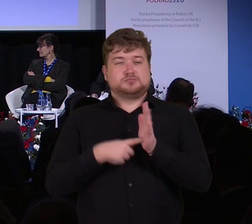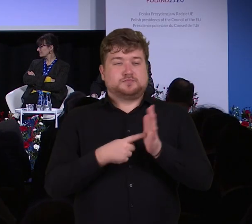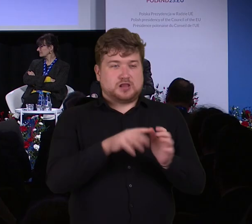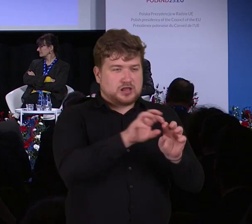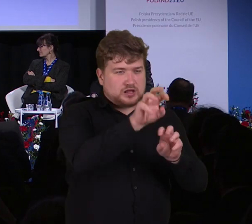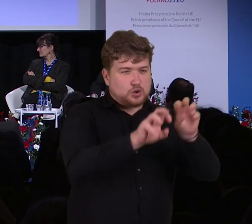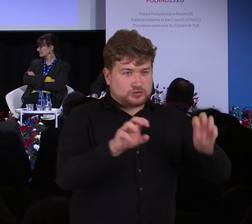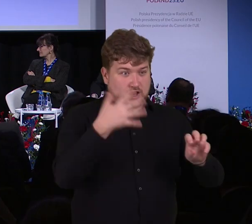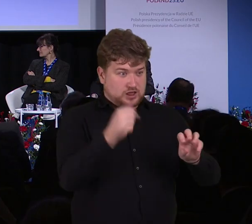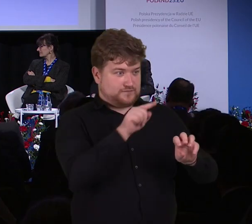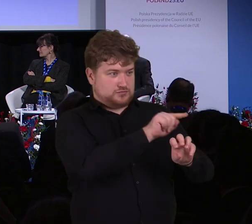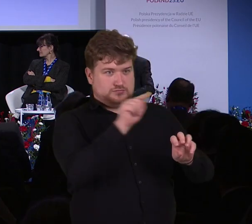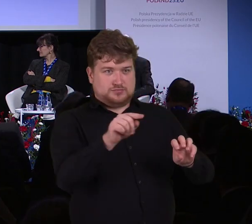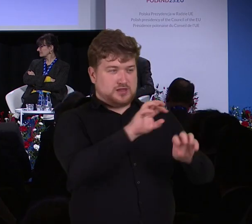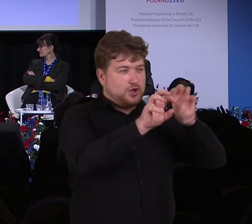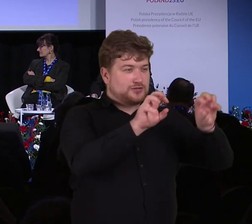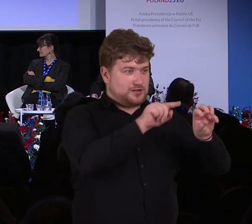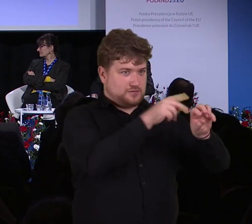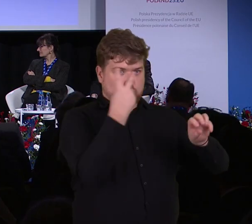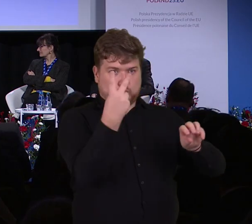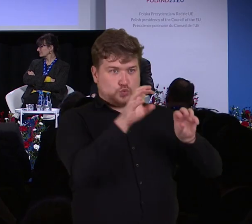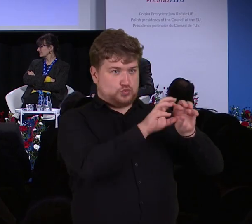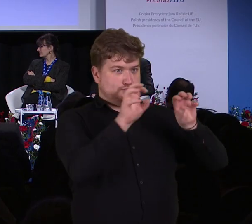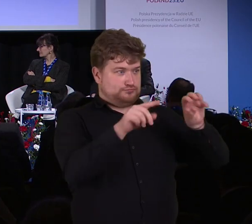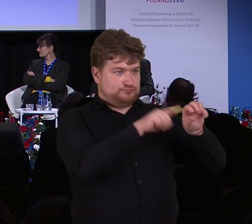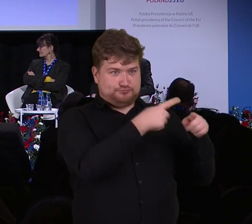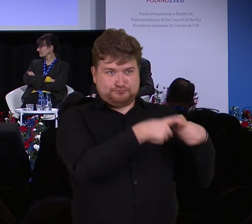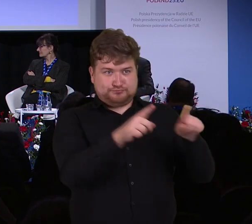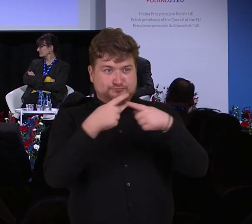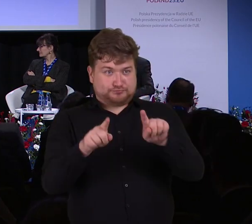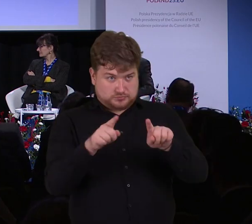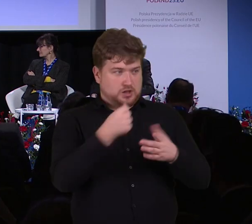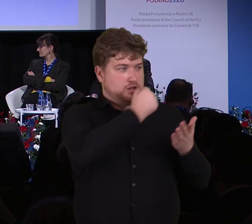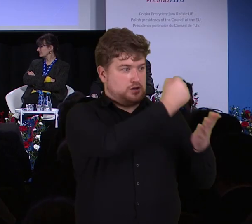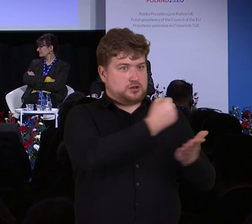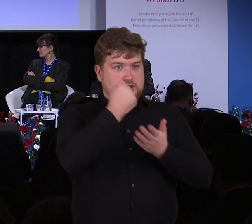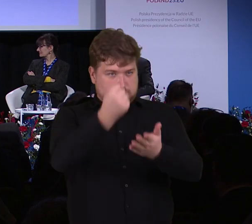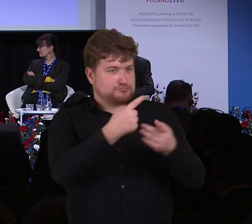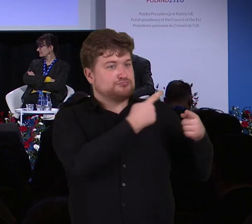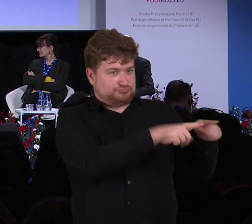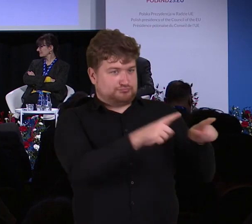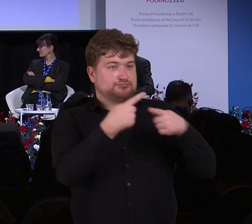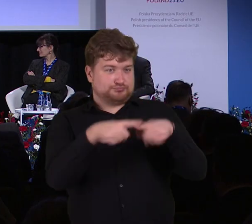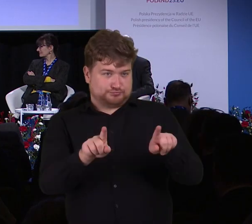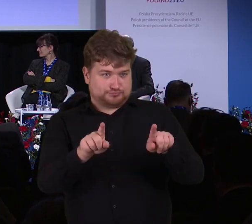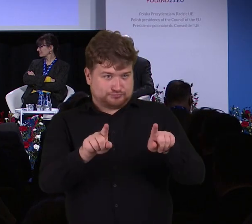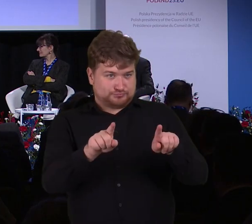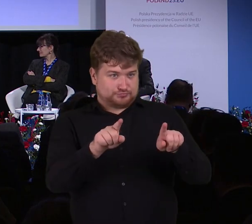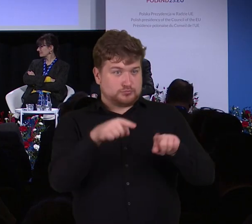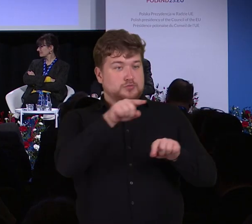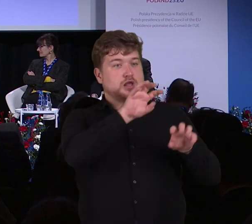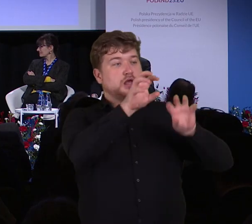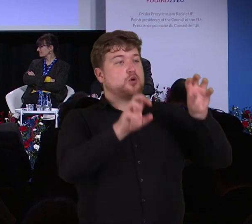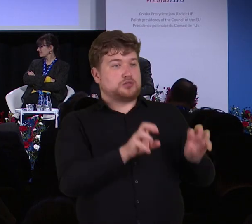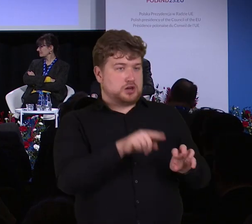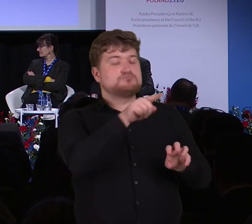agreement between these two regions and the managing authorities of these two regional programs. And